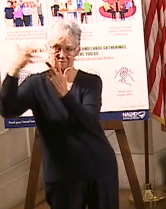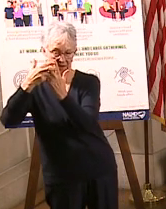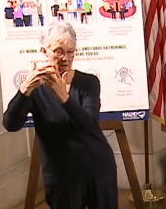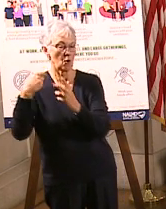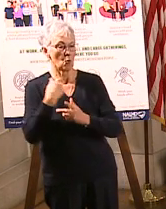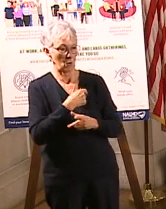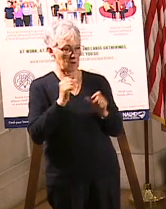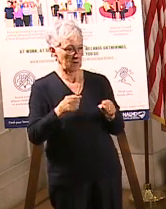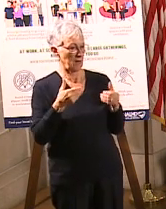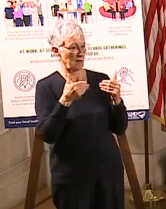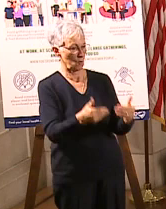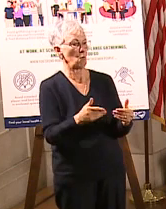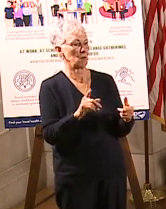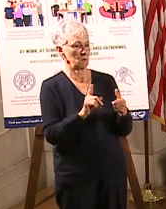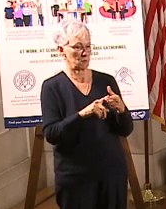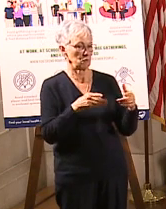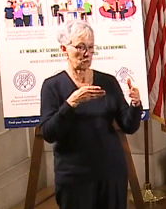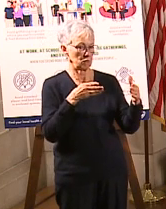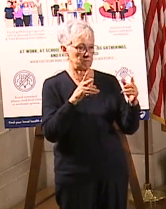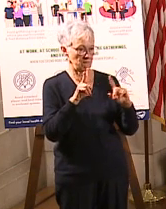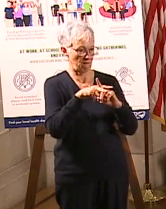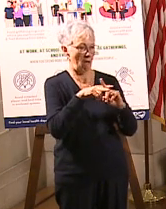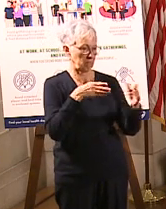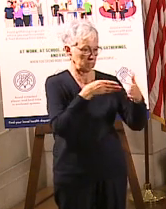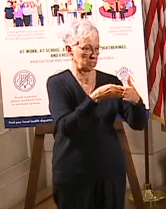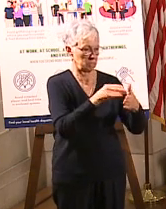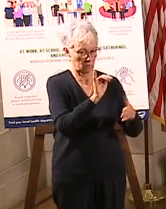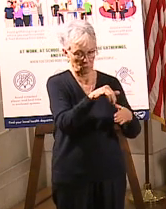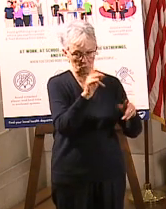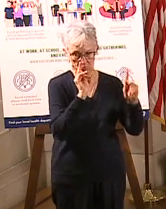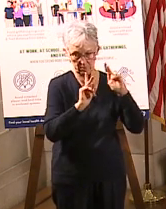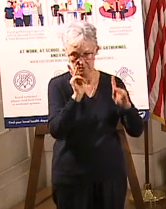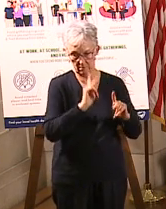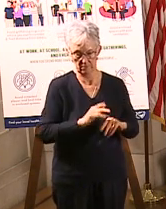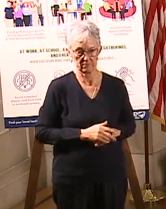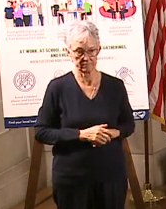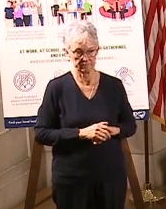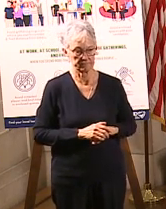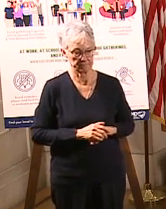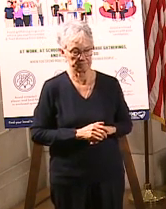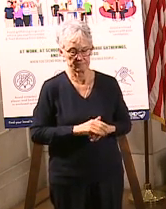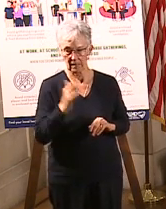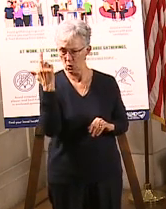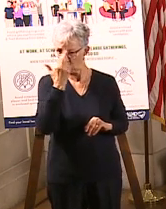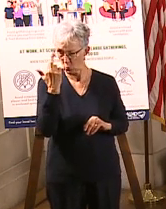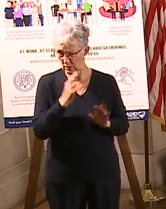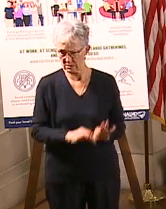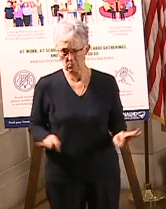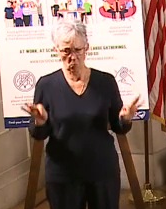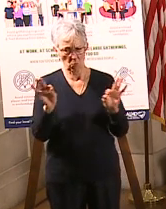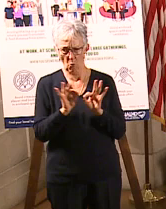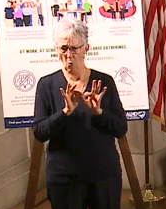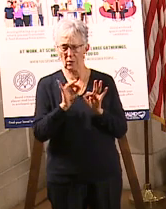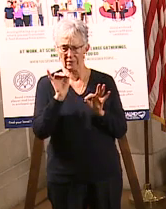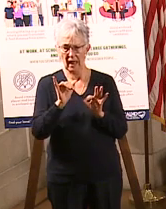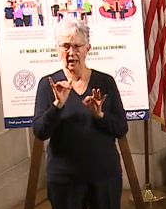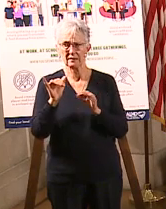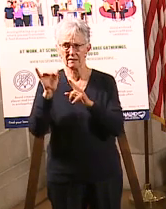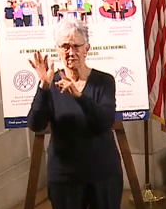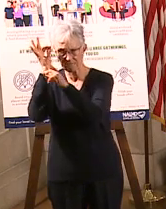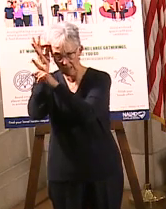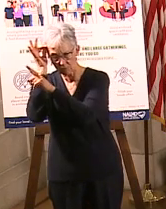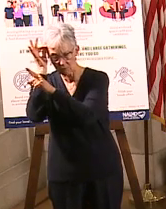significant penalties if we're successful. And that's why I think it's important to acknowledge, although it's a federal